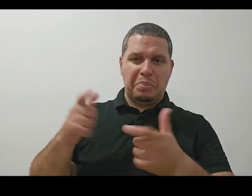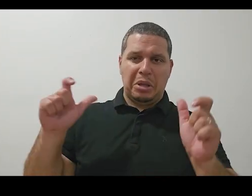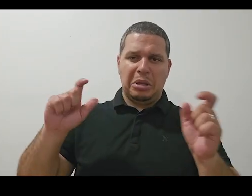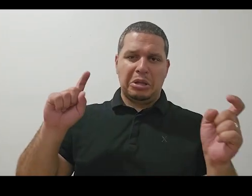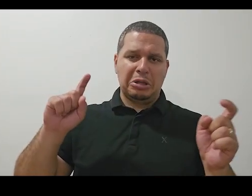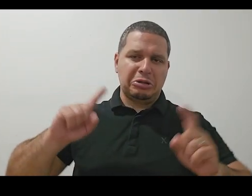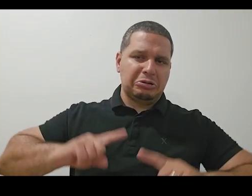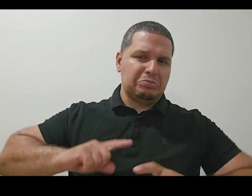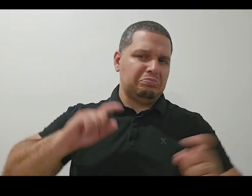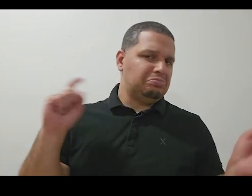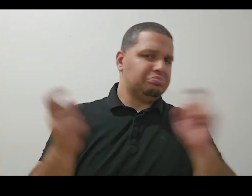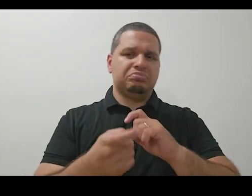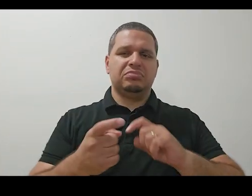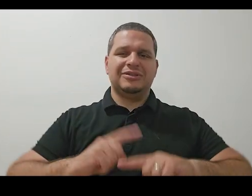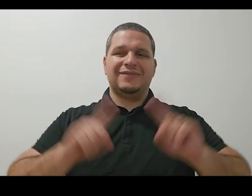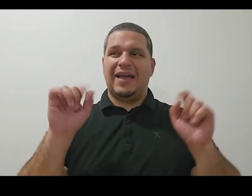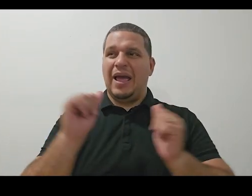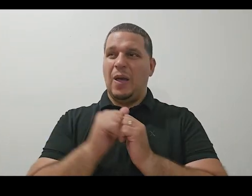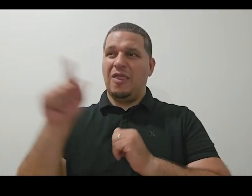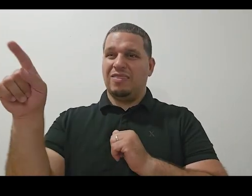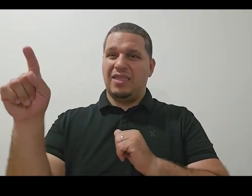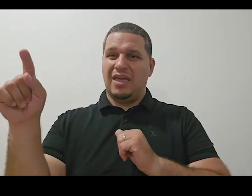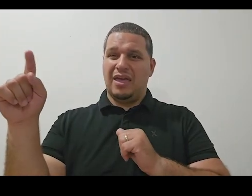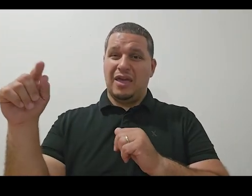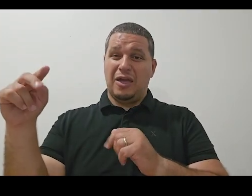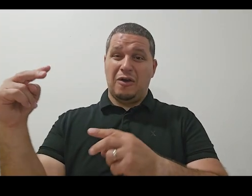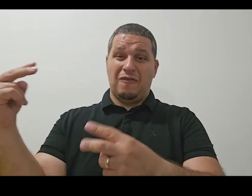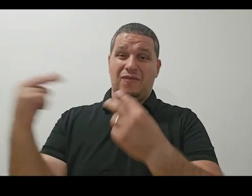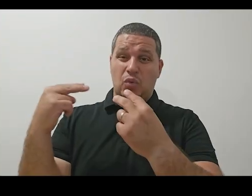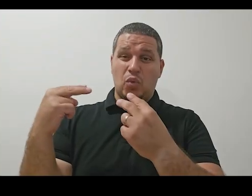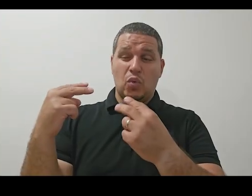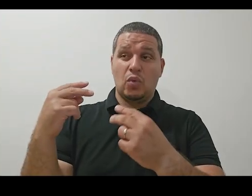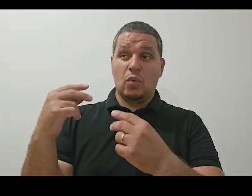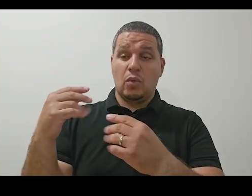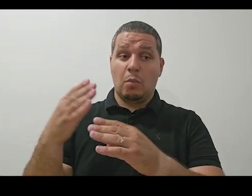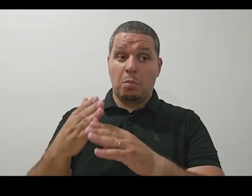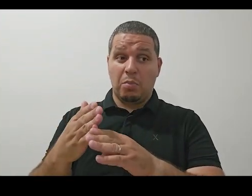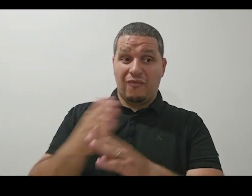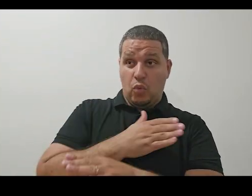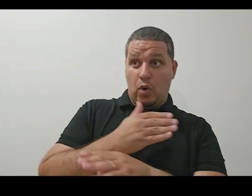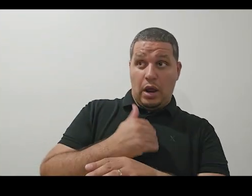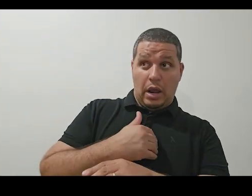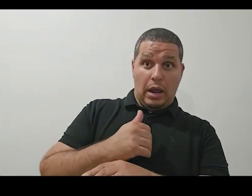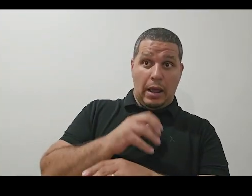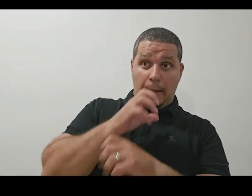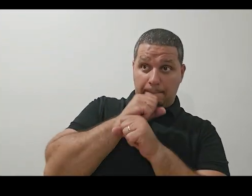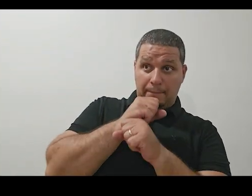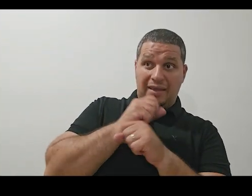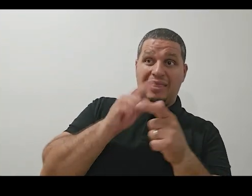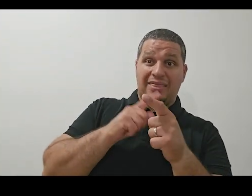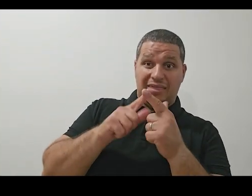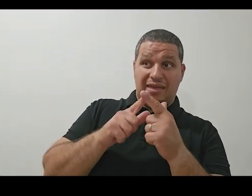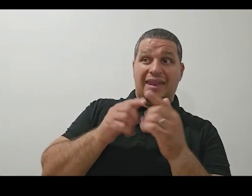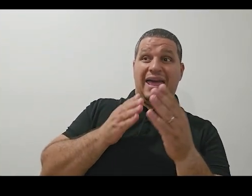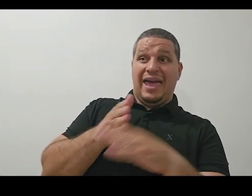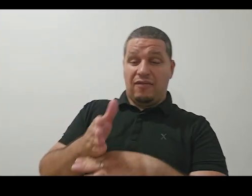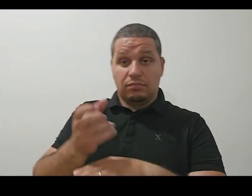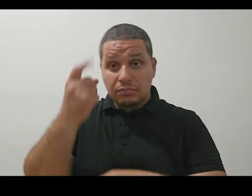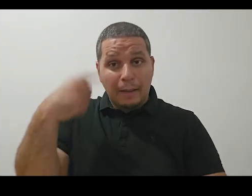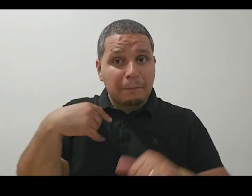difference about the way people viewed me before I told them and after. Now, I was the same